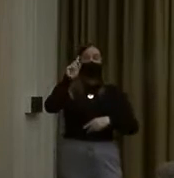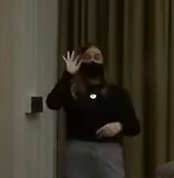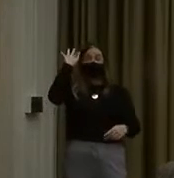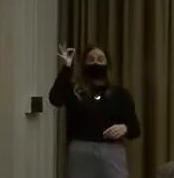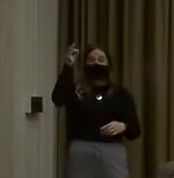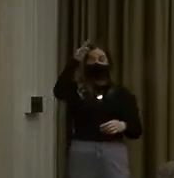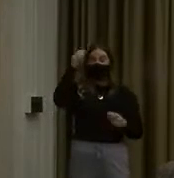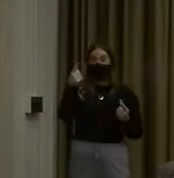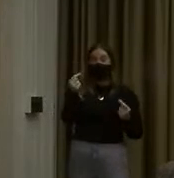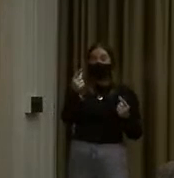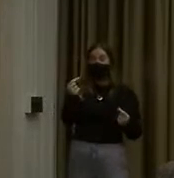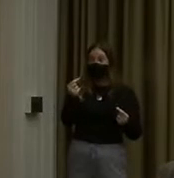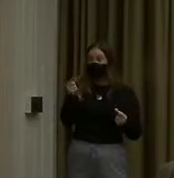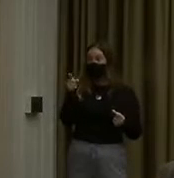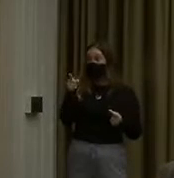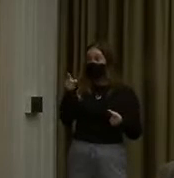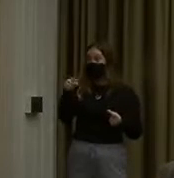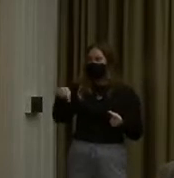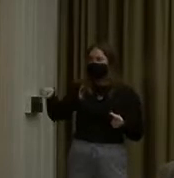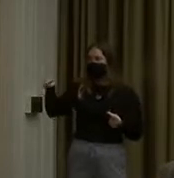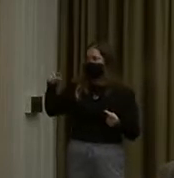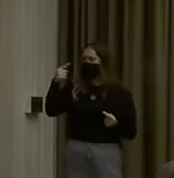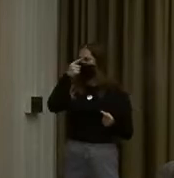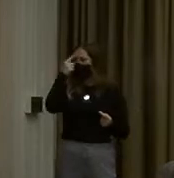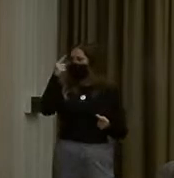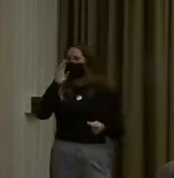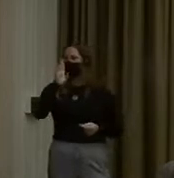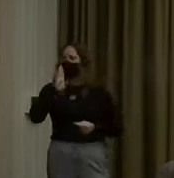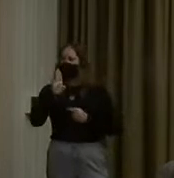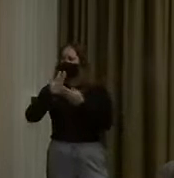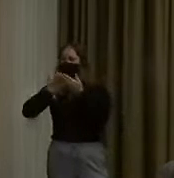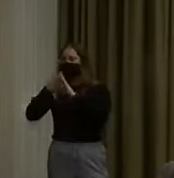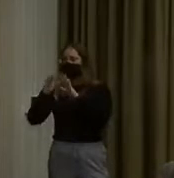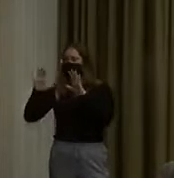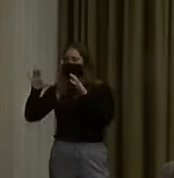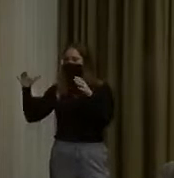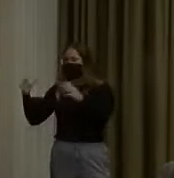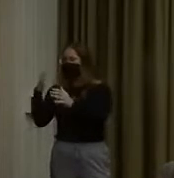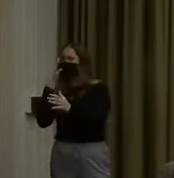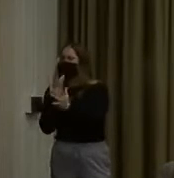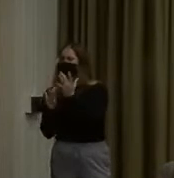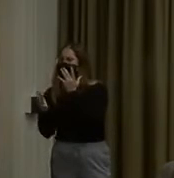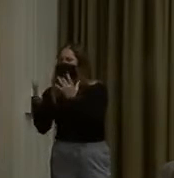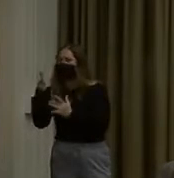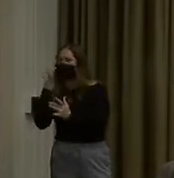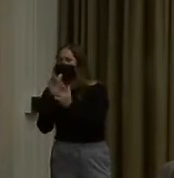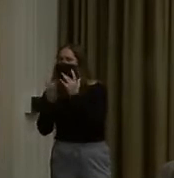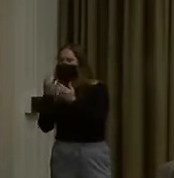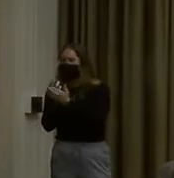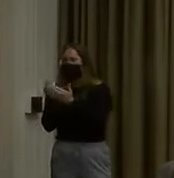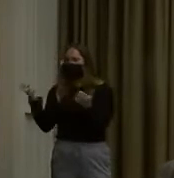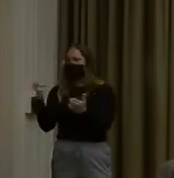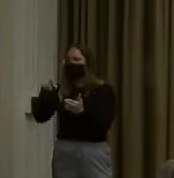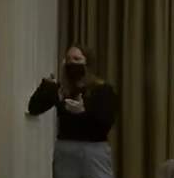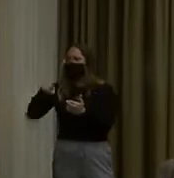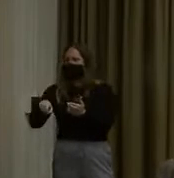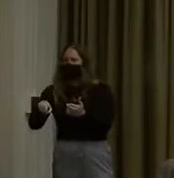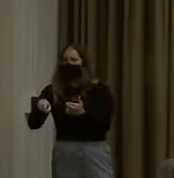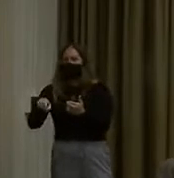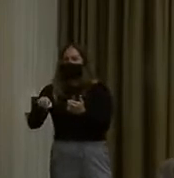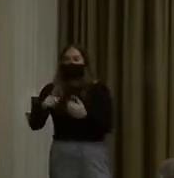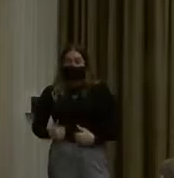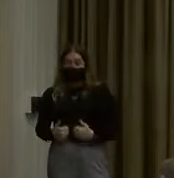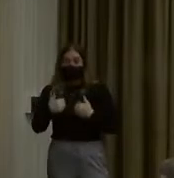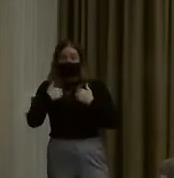again starved these Black and brown communities of the resources that they needed to not